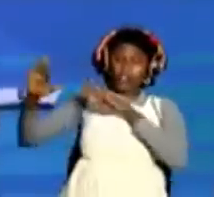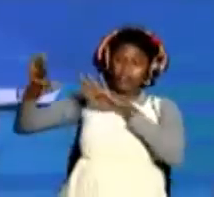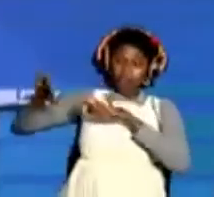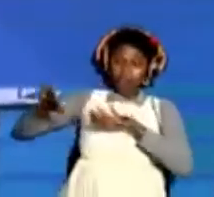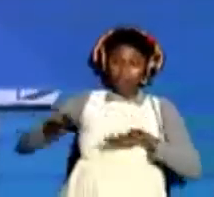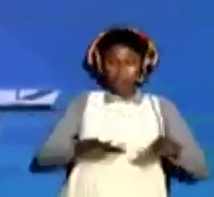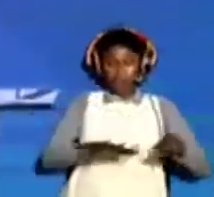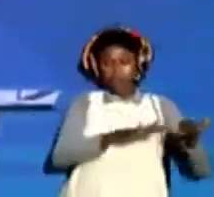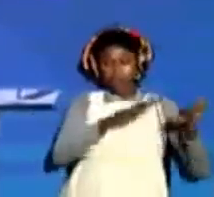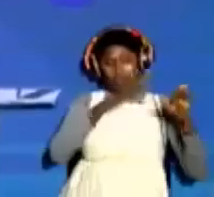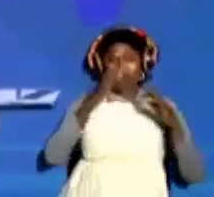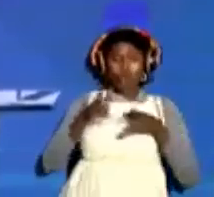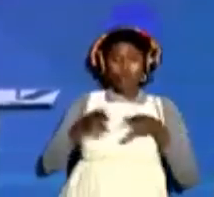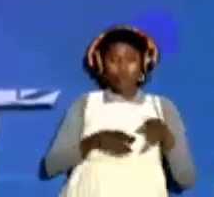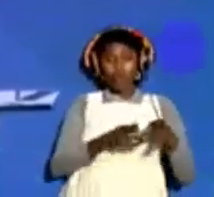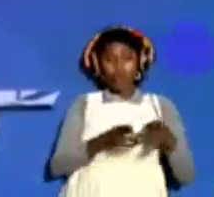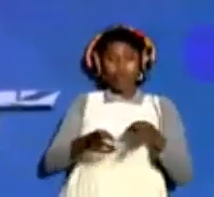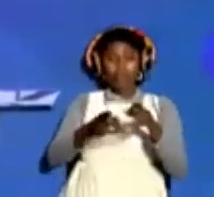of living water.